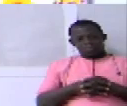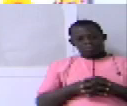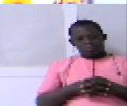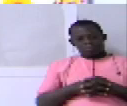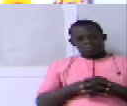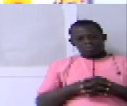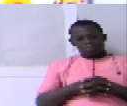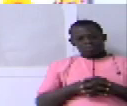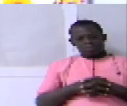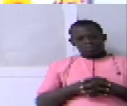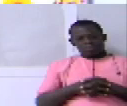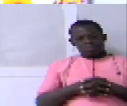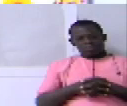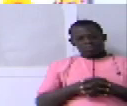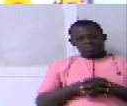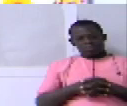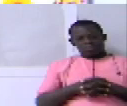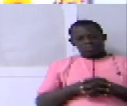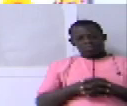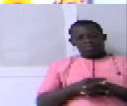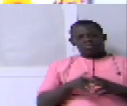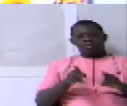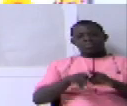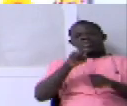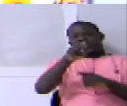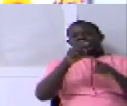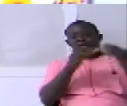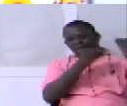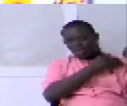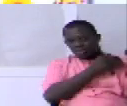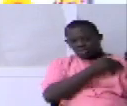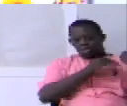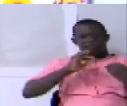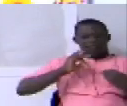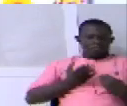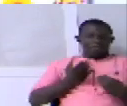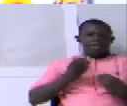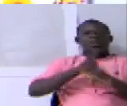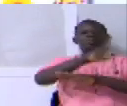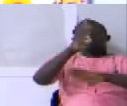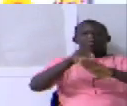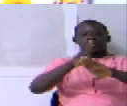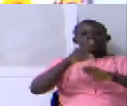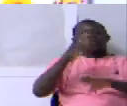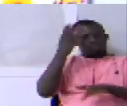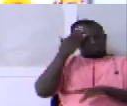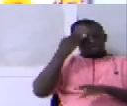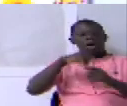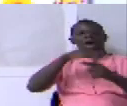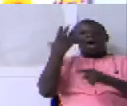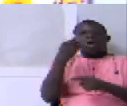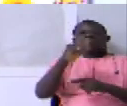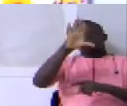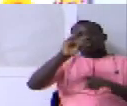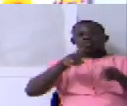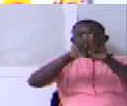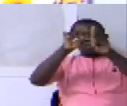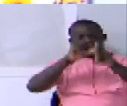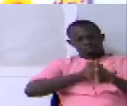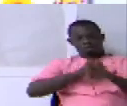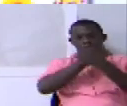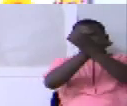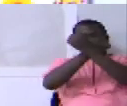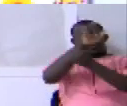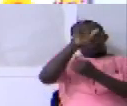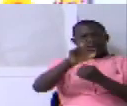one is female wing. Sedo ko fo musola bulole mbang. They knows how they deal with their prisoners, but I know that the way they